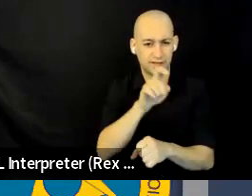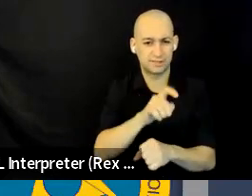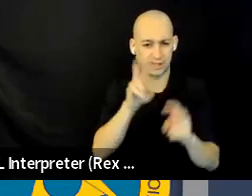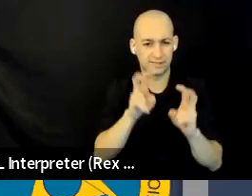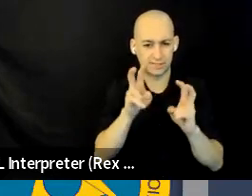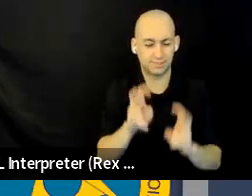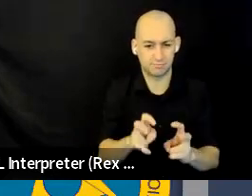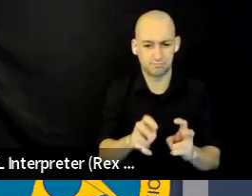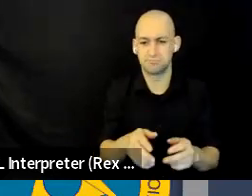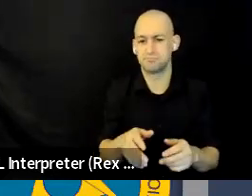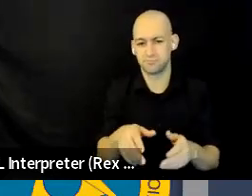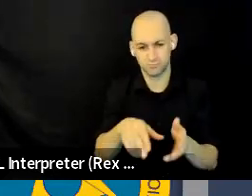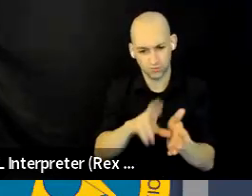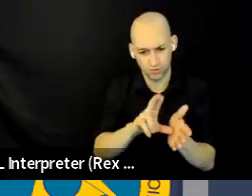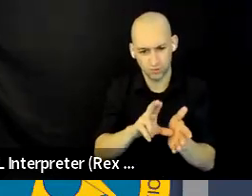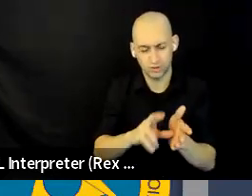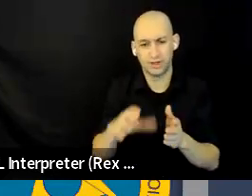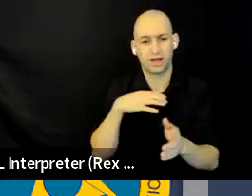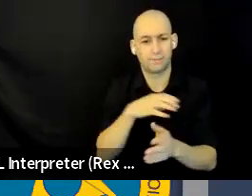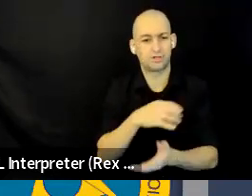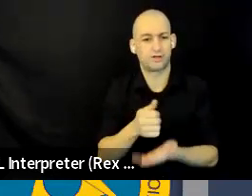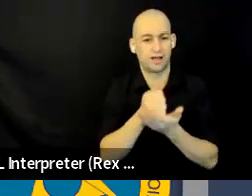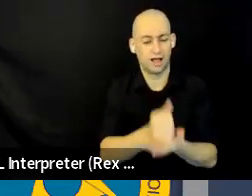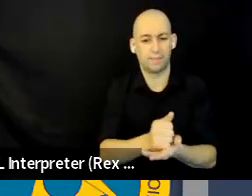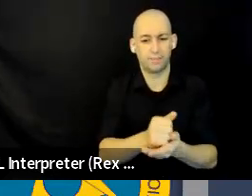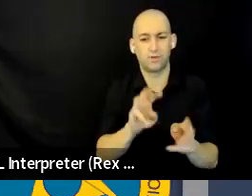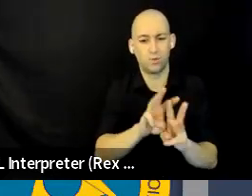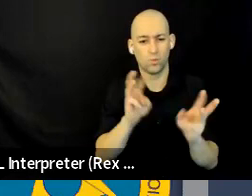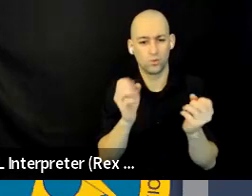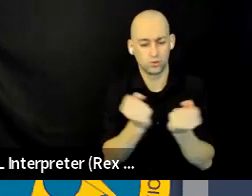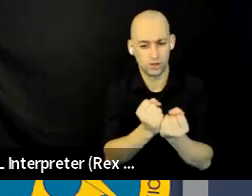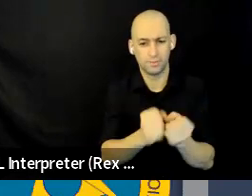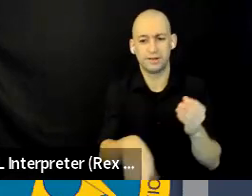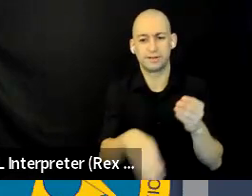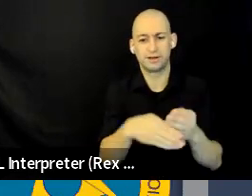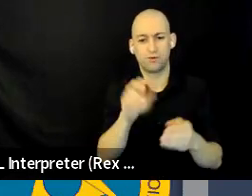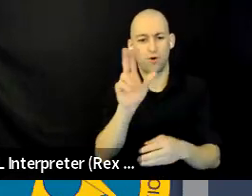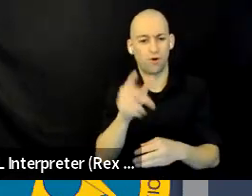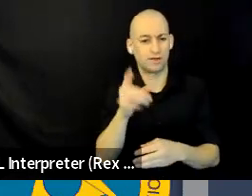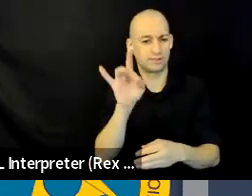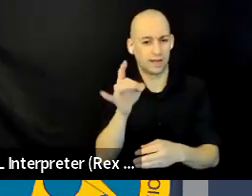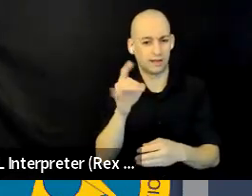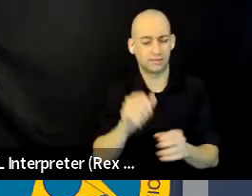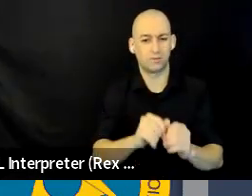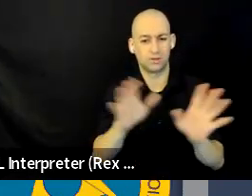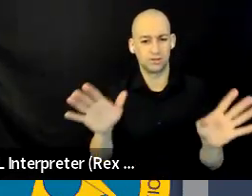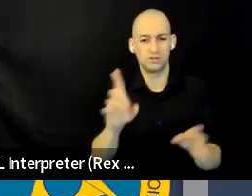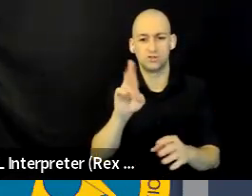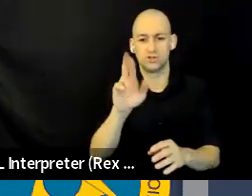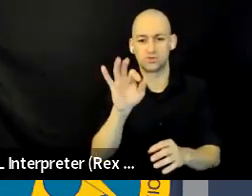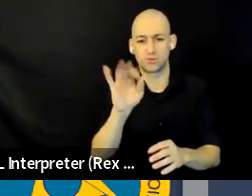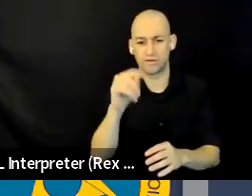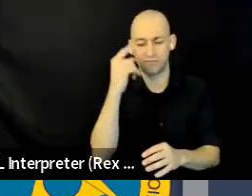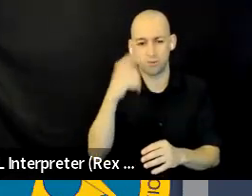quickly recap, Commission staff held the work group kickoff meeting on August 8th, released the draft interim report for public comment